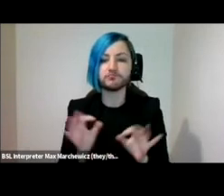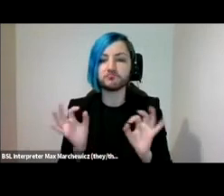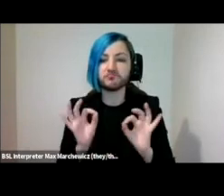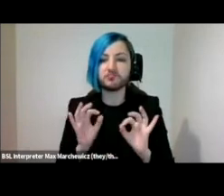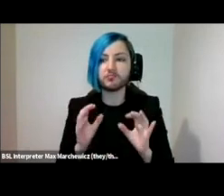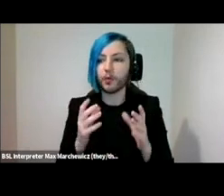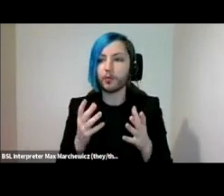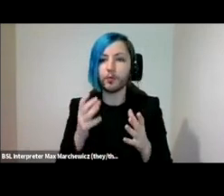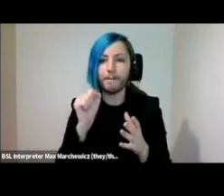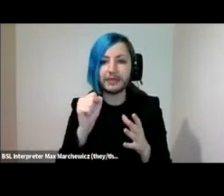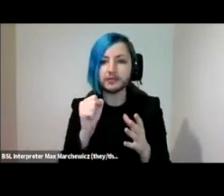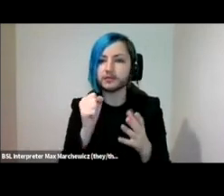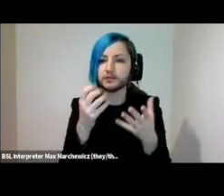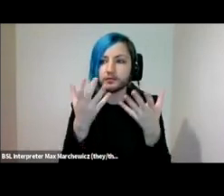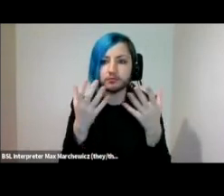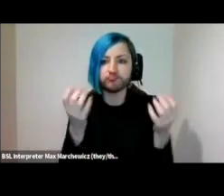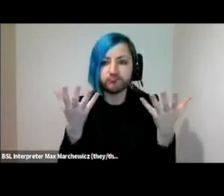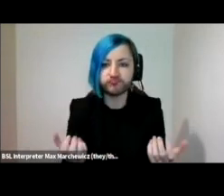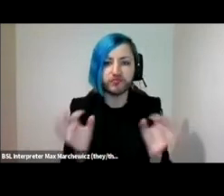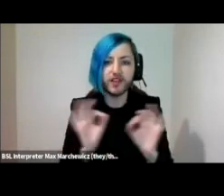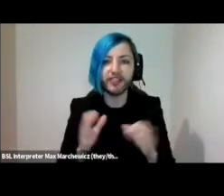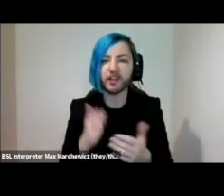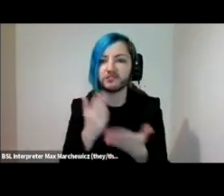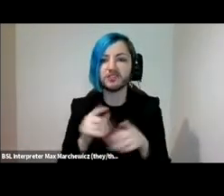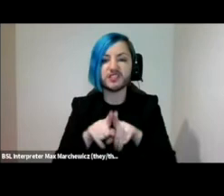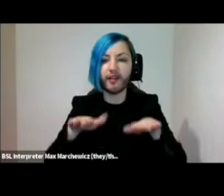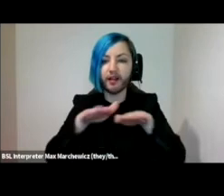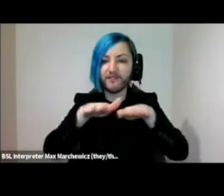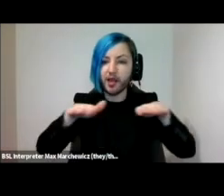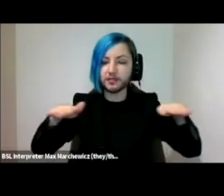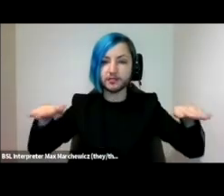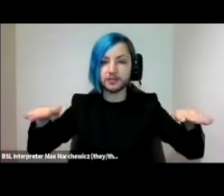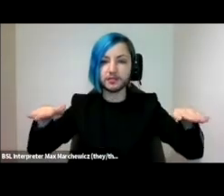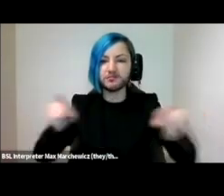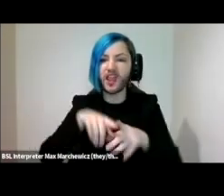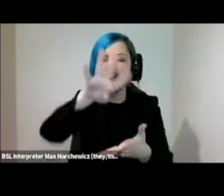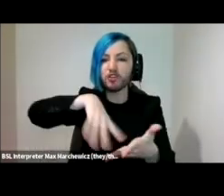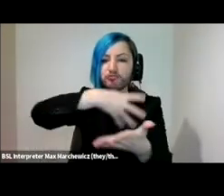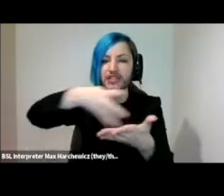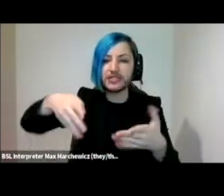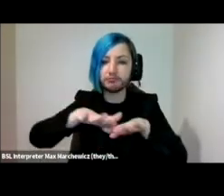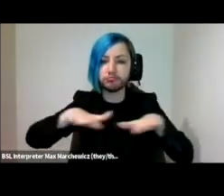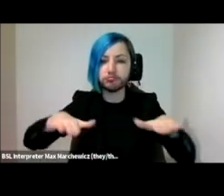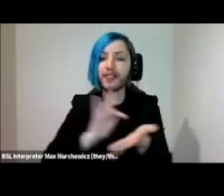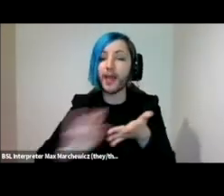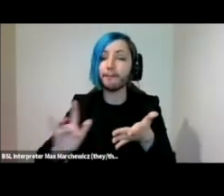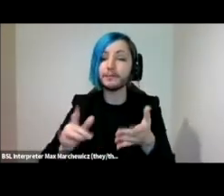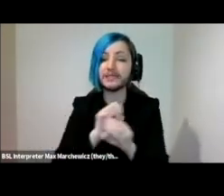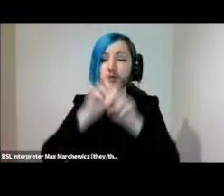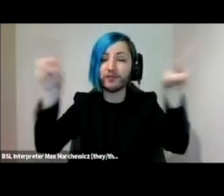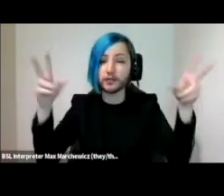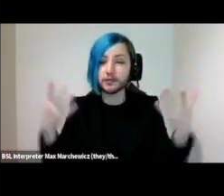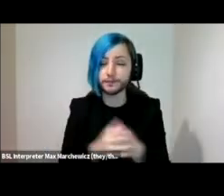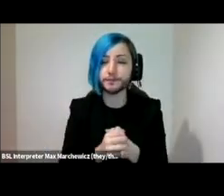There's nothing there. Imagine a flat sheet with a grid on it. That's our empty universe. We